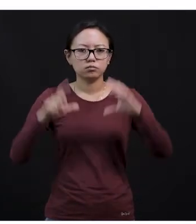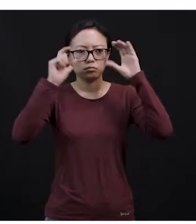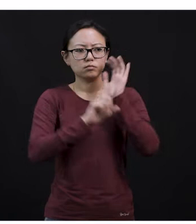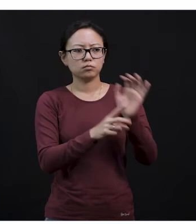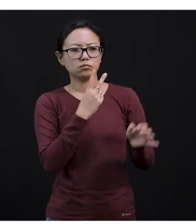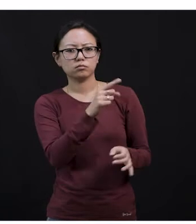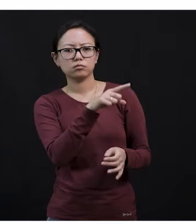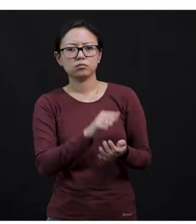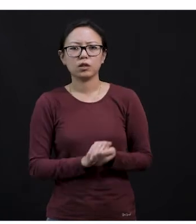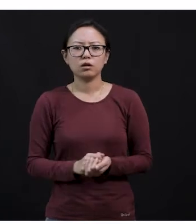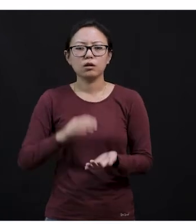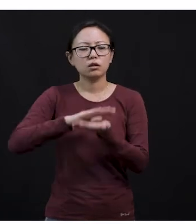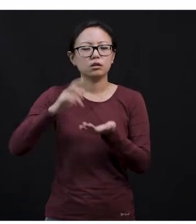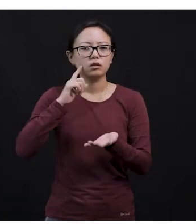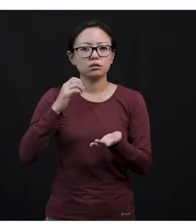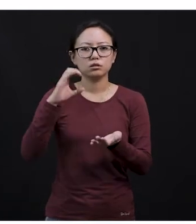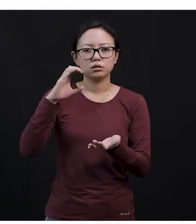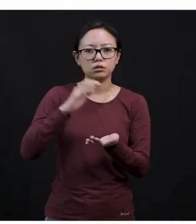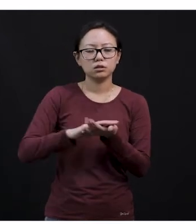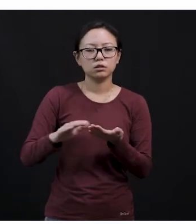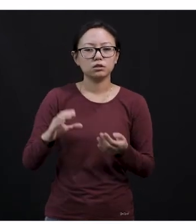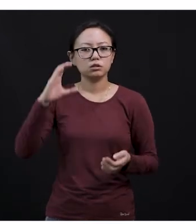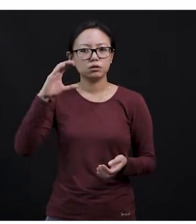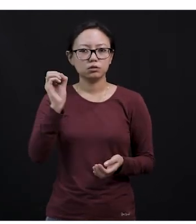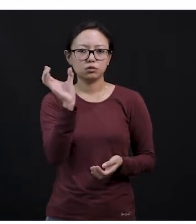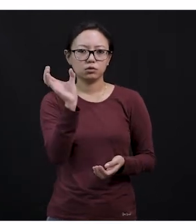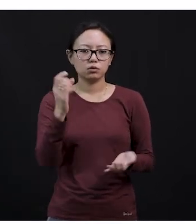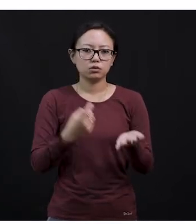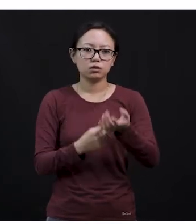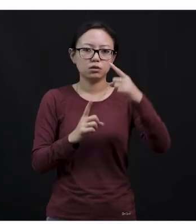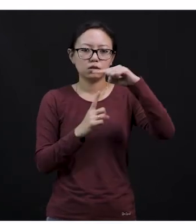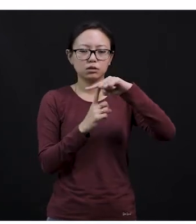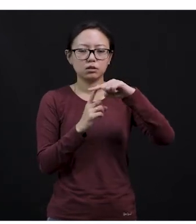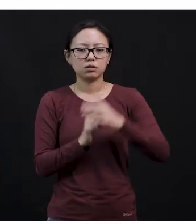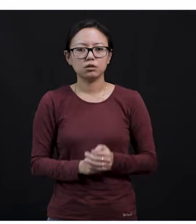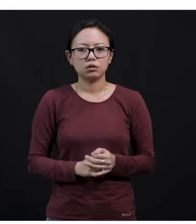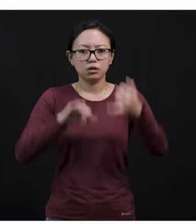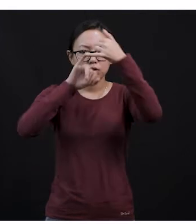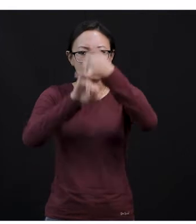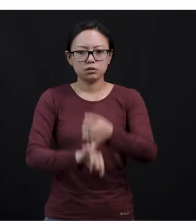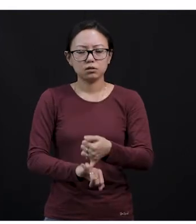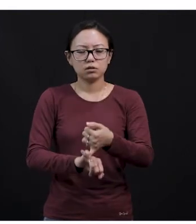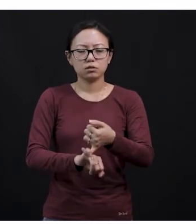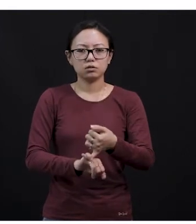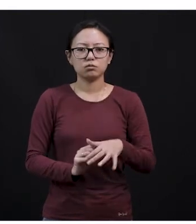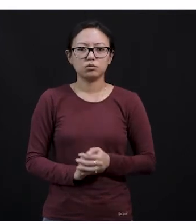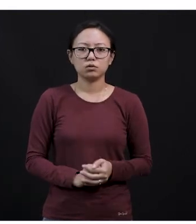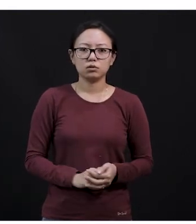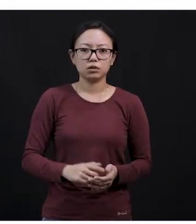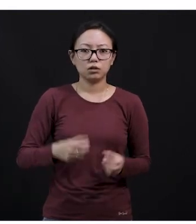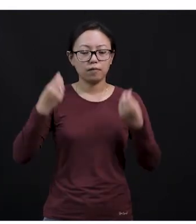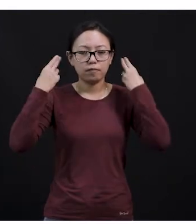Court, and the St. Thomas Church. And South India is very, very famous for its temples